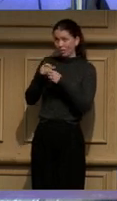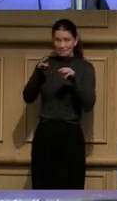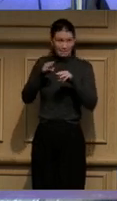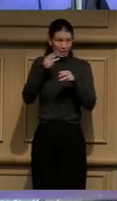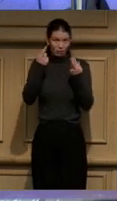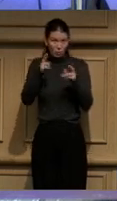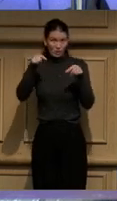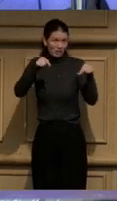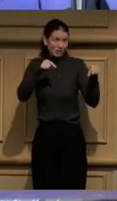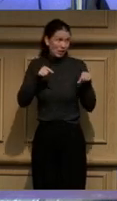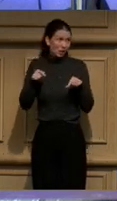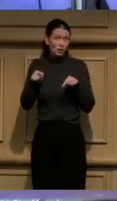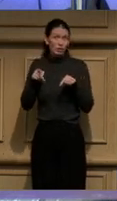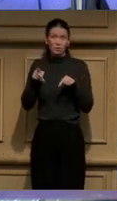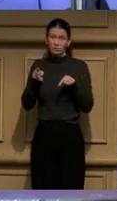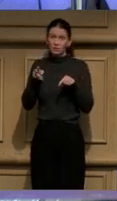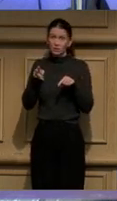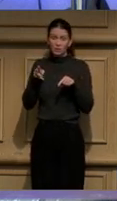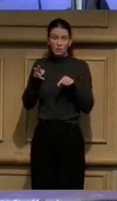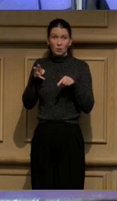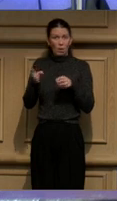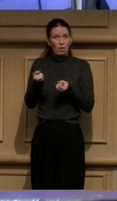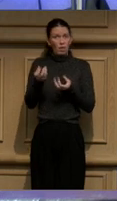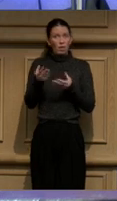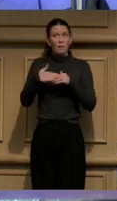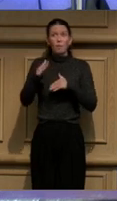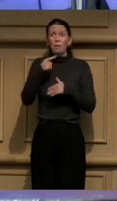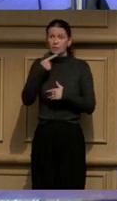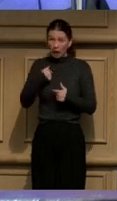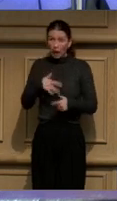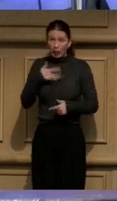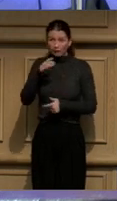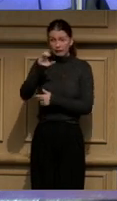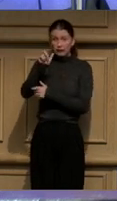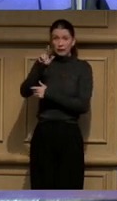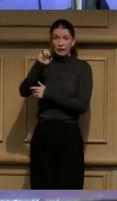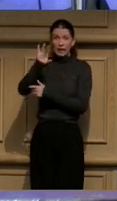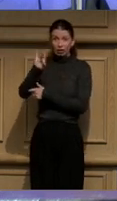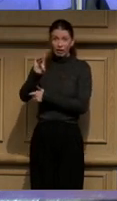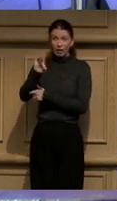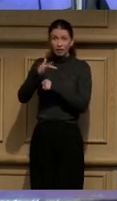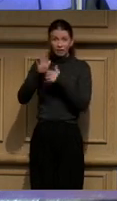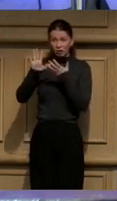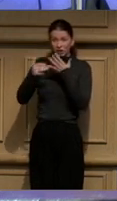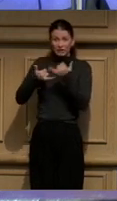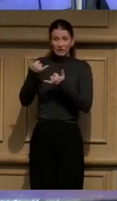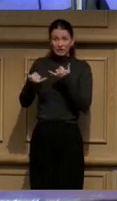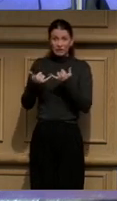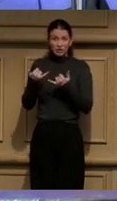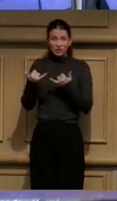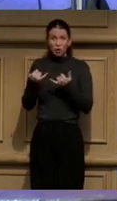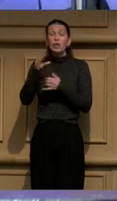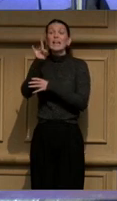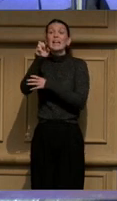did live in Kerry for 10 years and there was nothing to do, you know, unless you went out to Dingle and there was